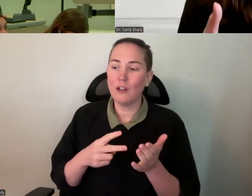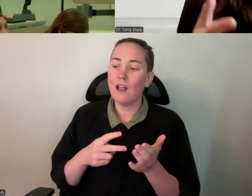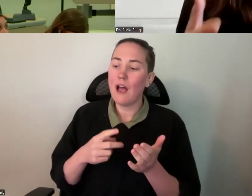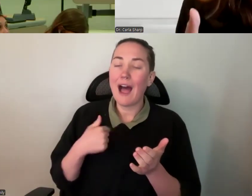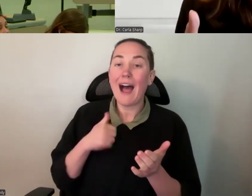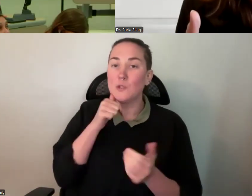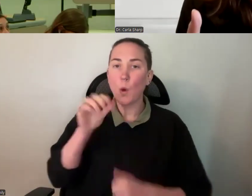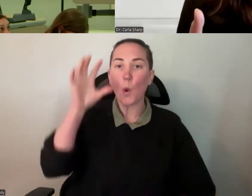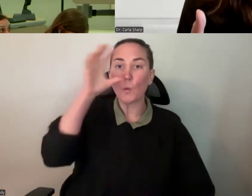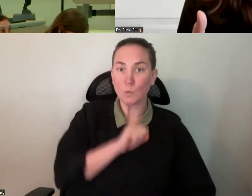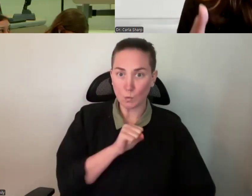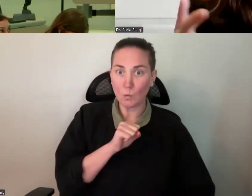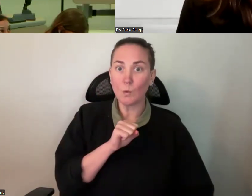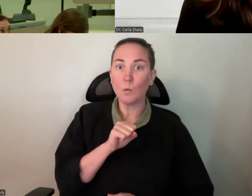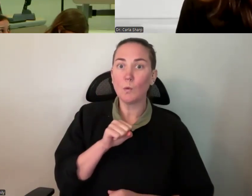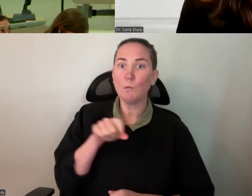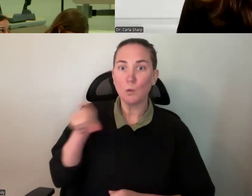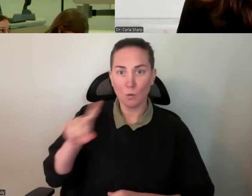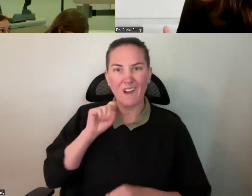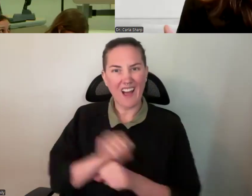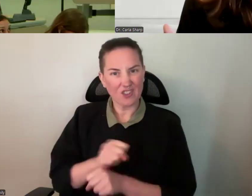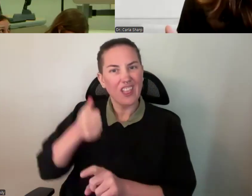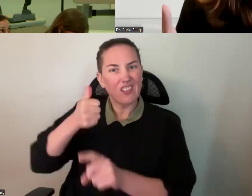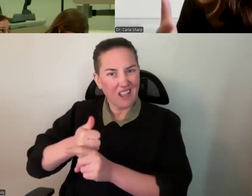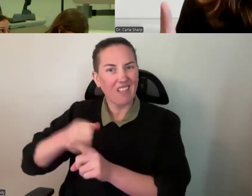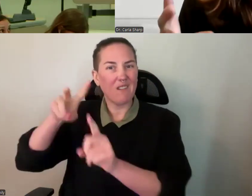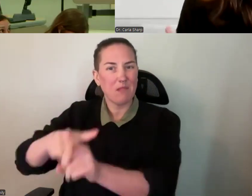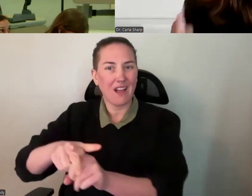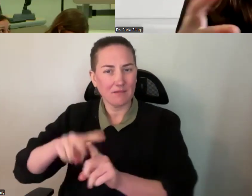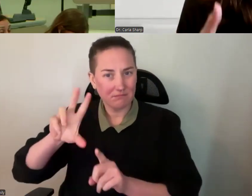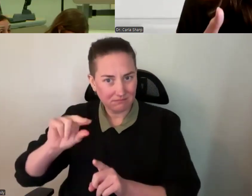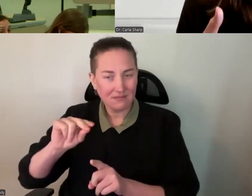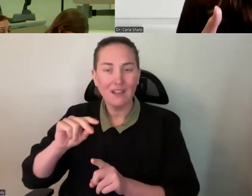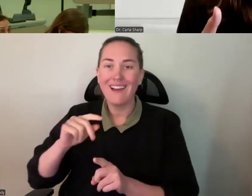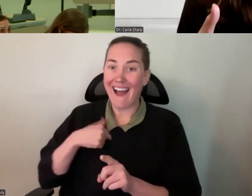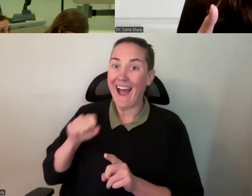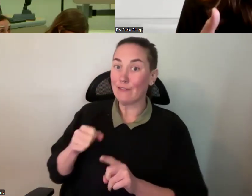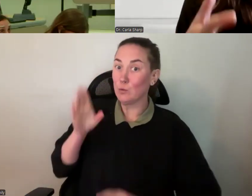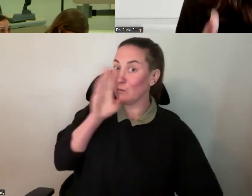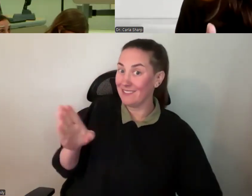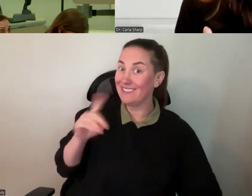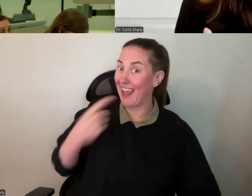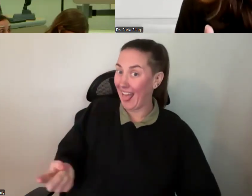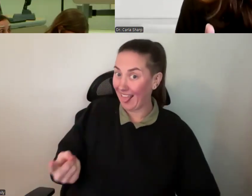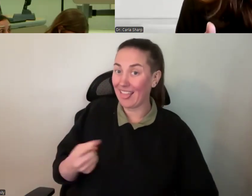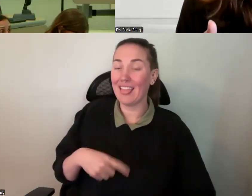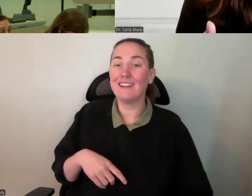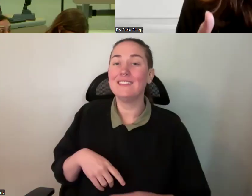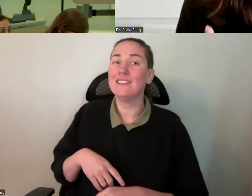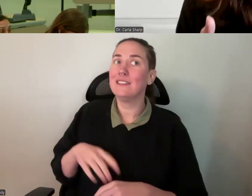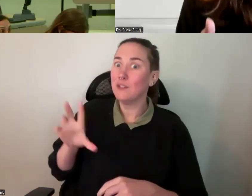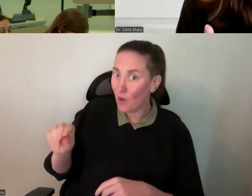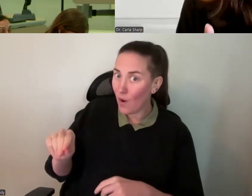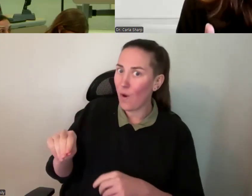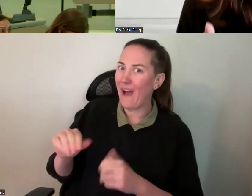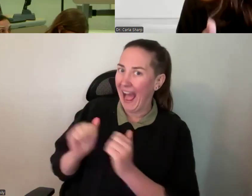therapy room is being generalized outside of the therapy room, but becoming very intentional. Share it with the client that